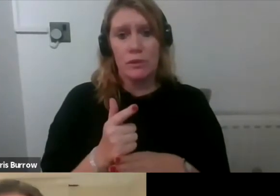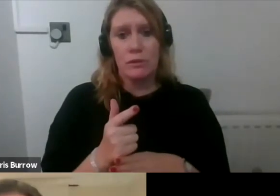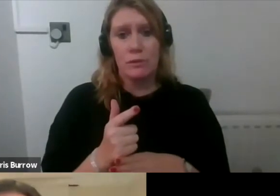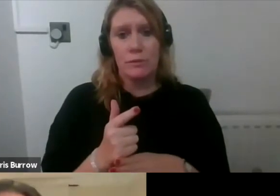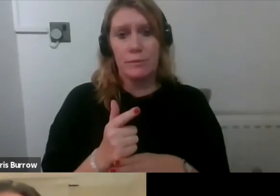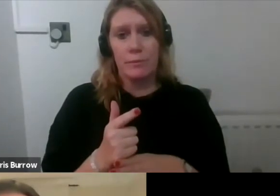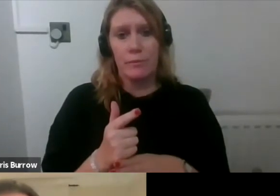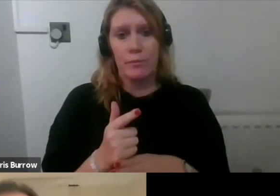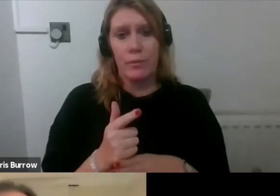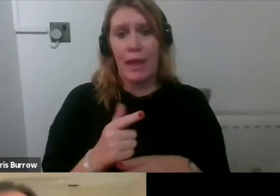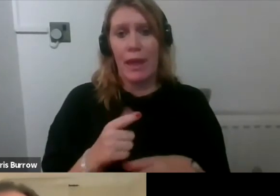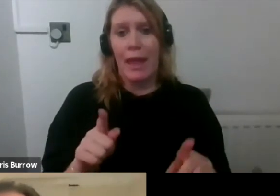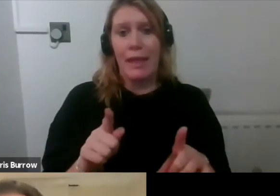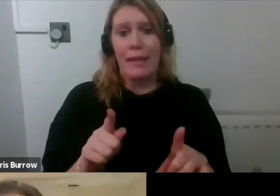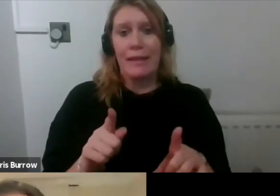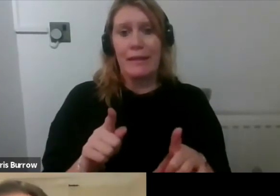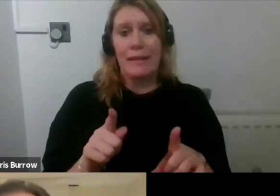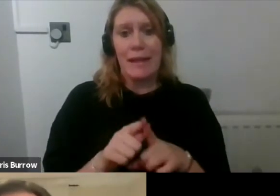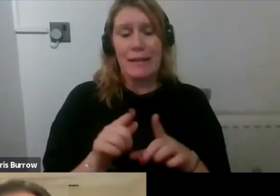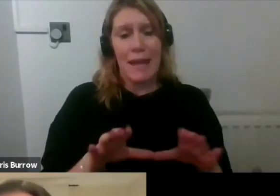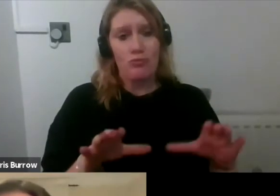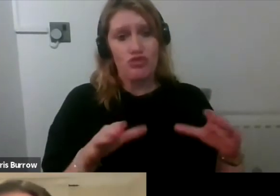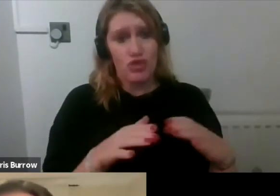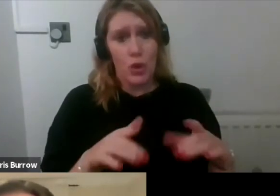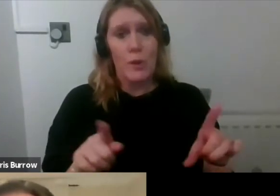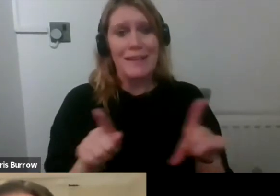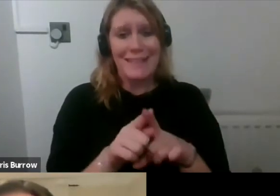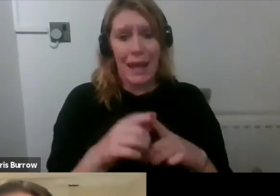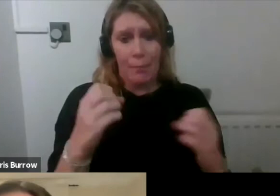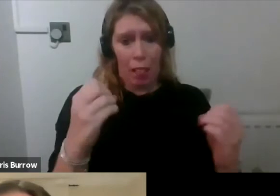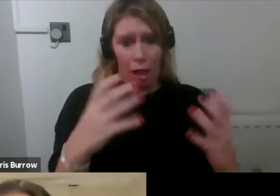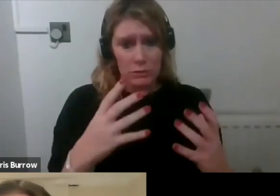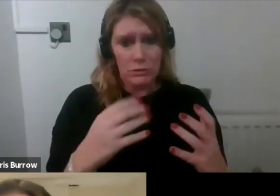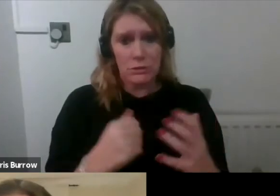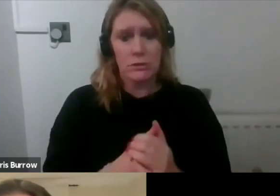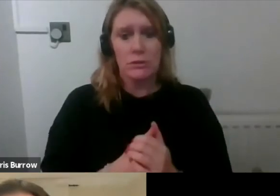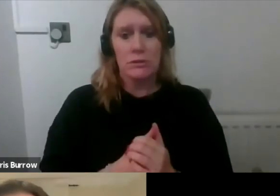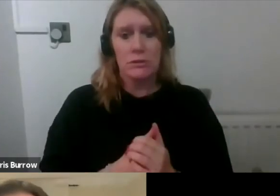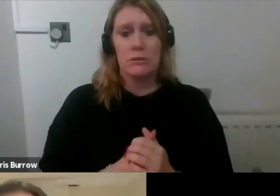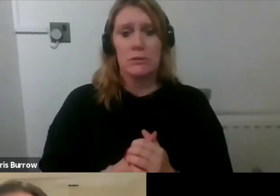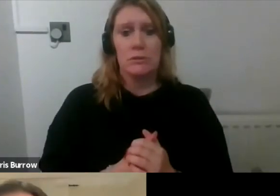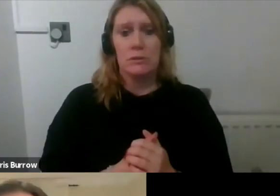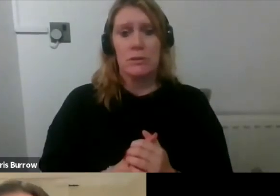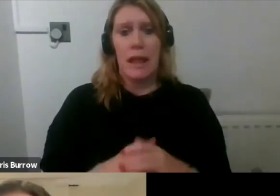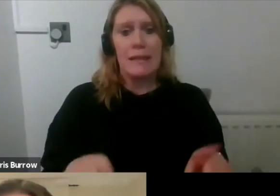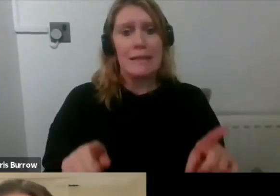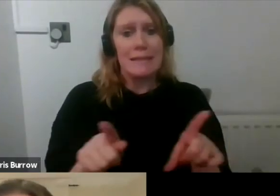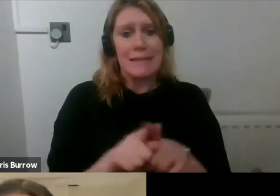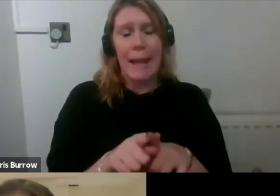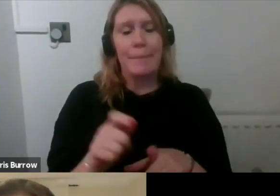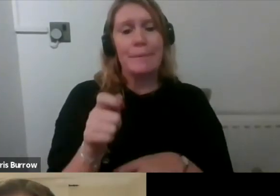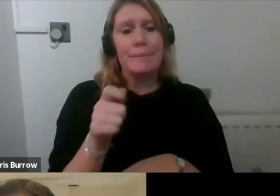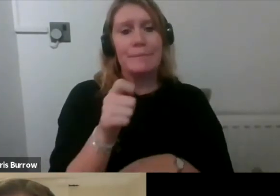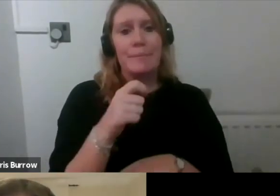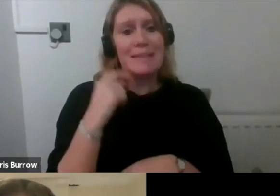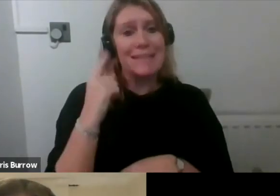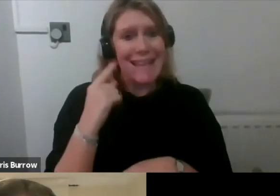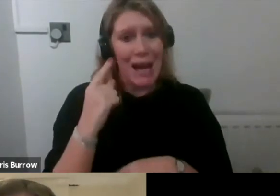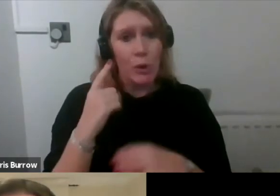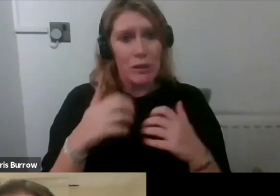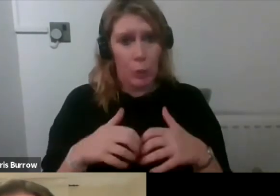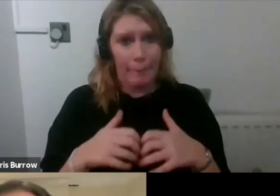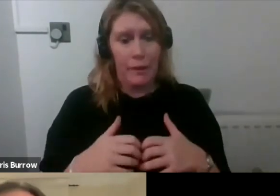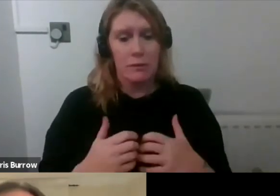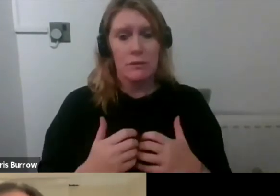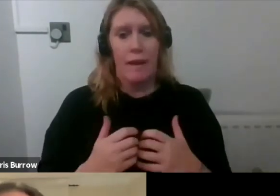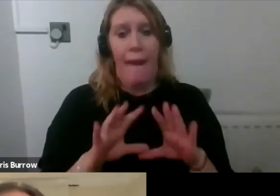Same crew. We used the same lights. We used tungsten lights they would have had at the time. Same sound recording devices. Everything was